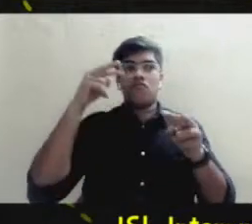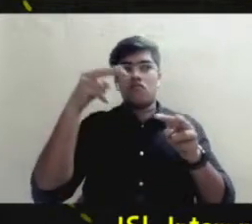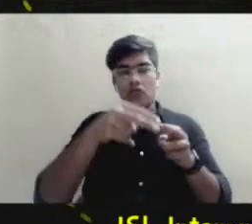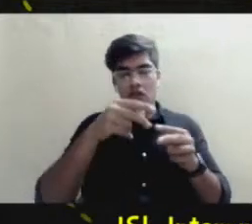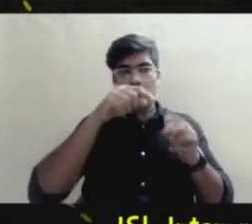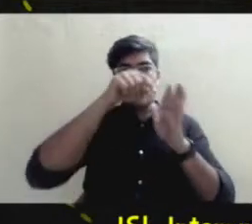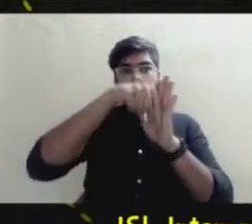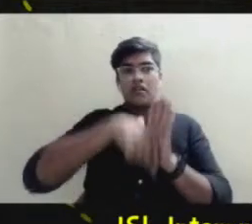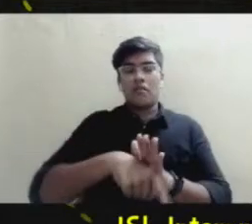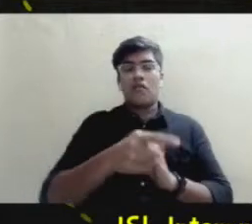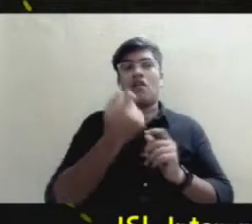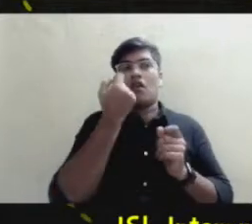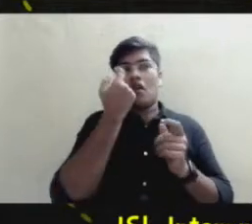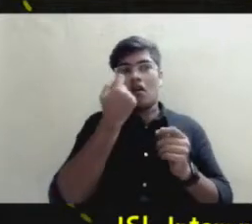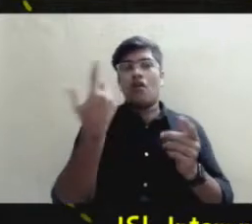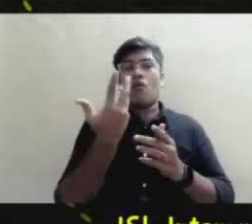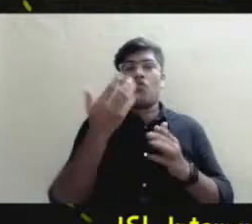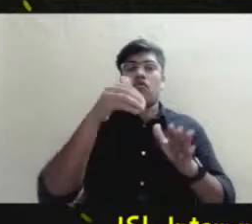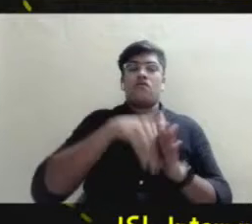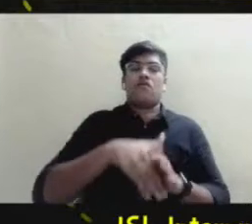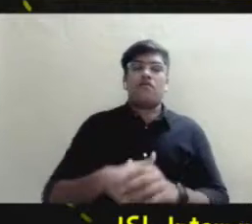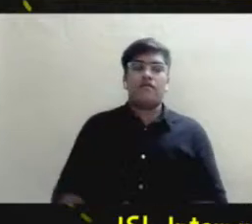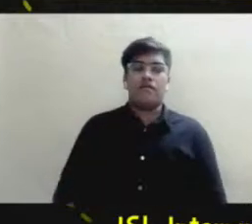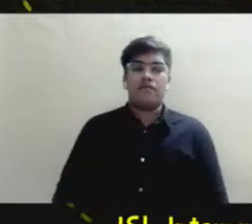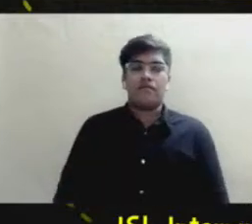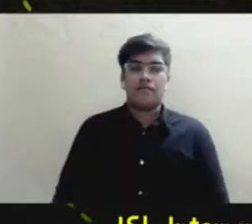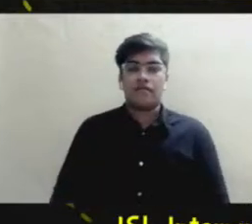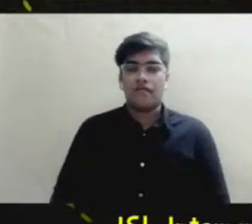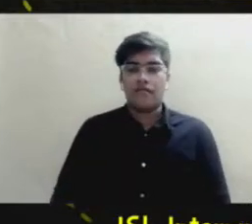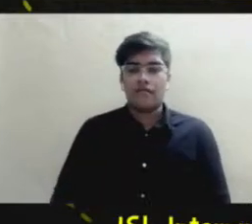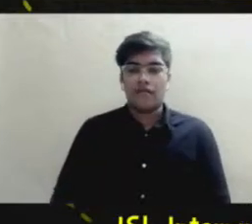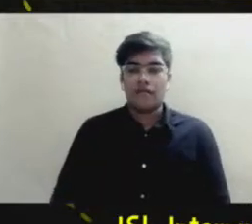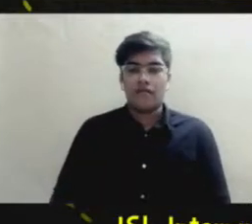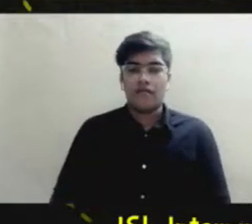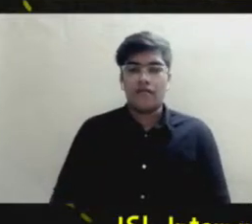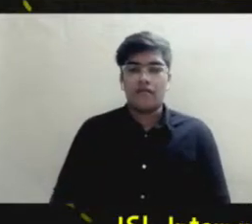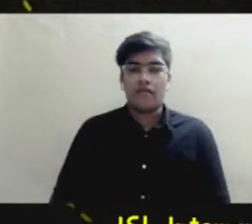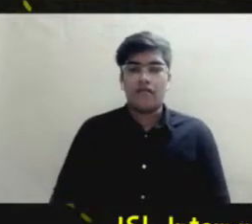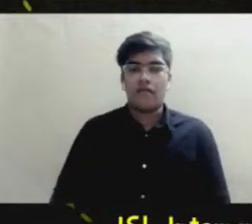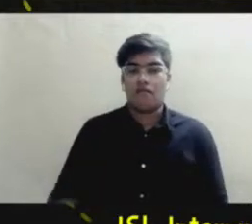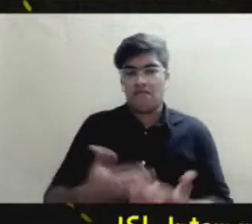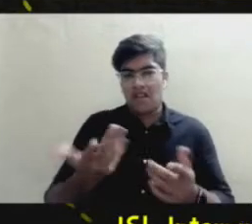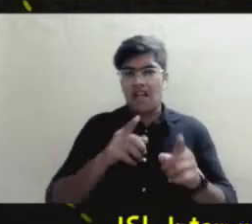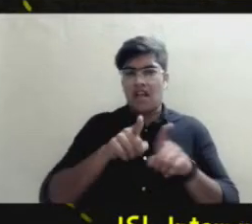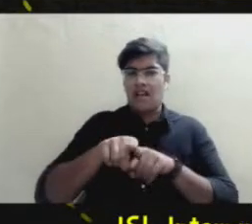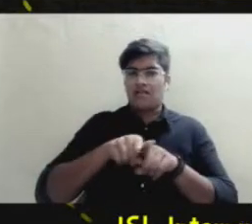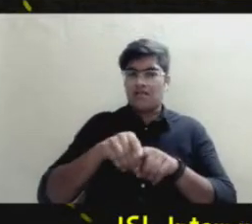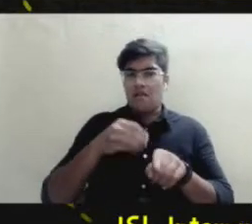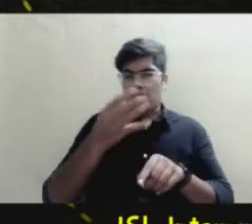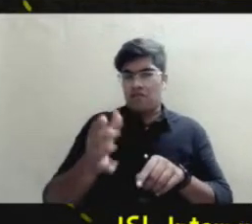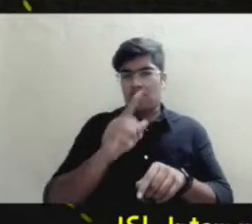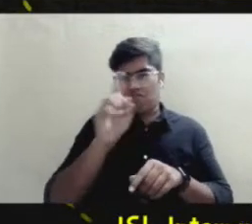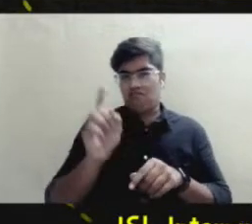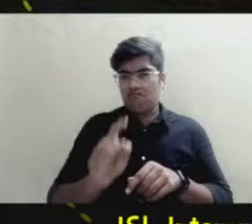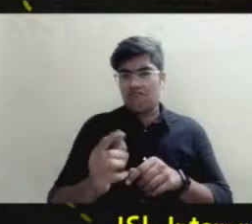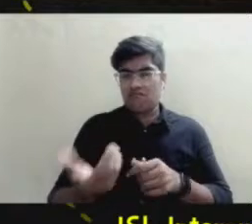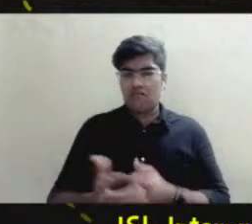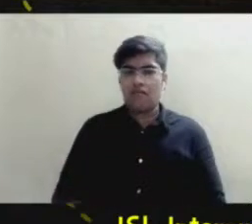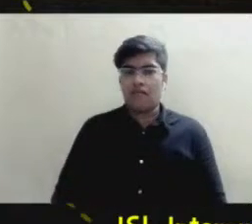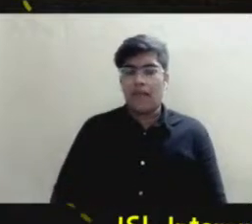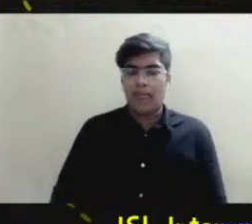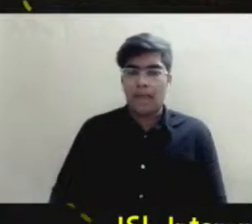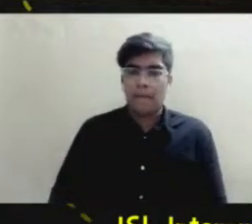complete unabashedness. So can you share an example of this maybe? Yes, in fact,